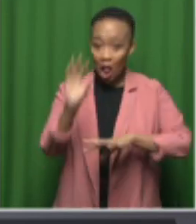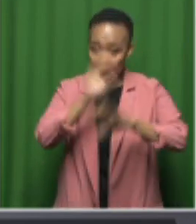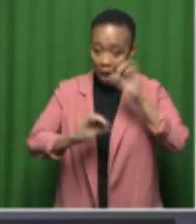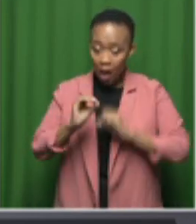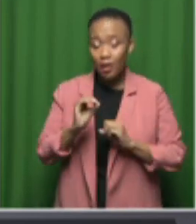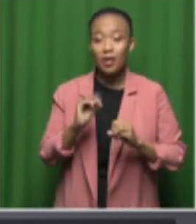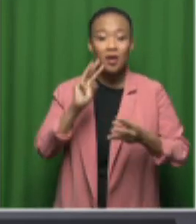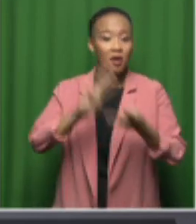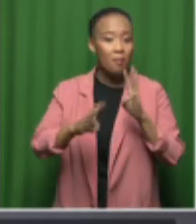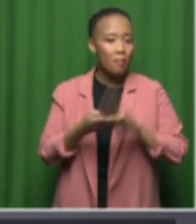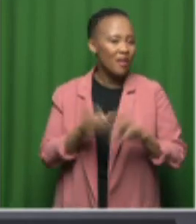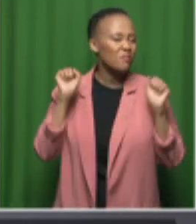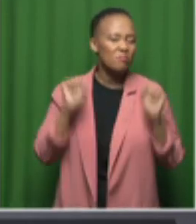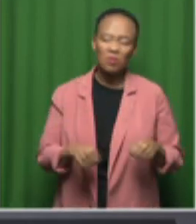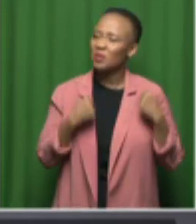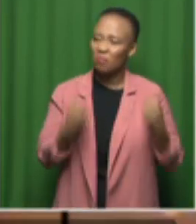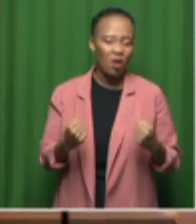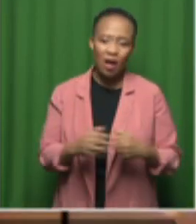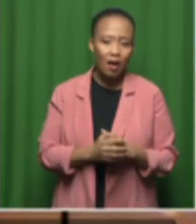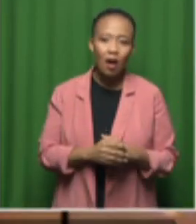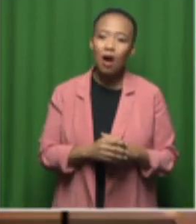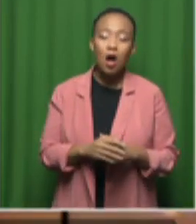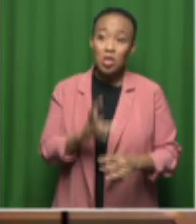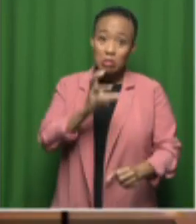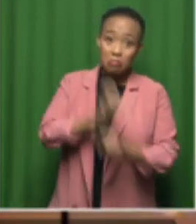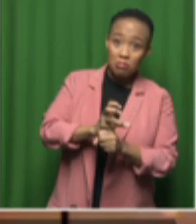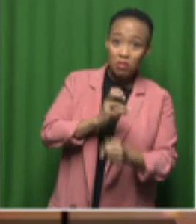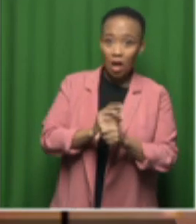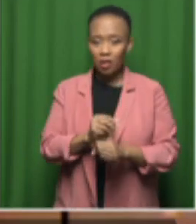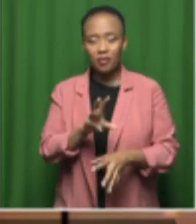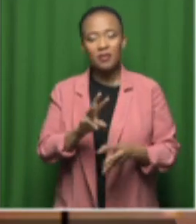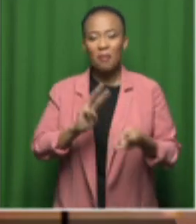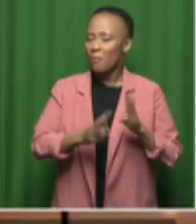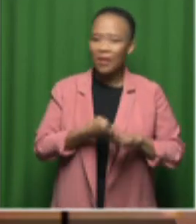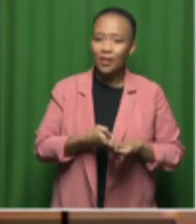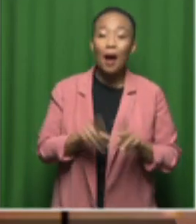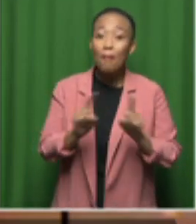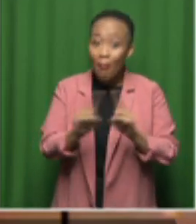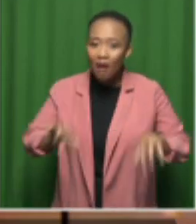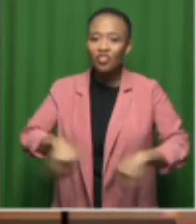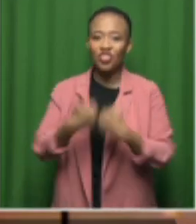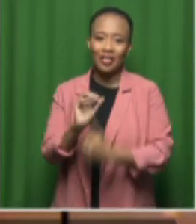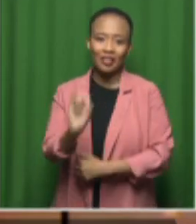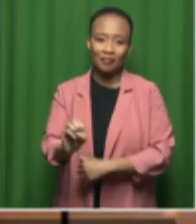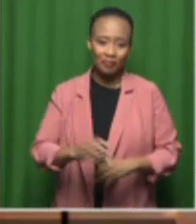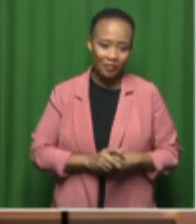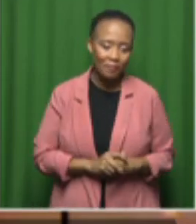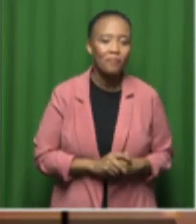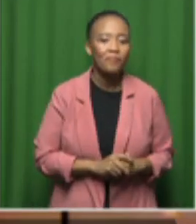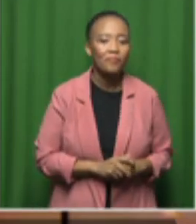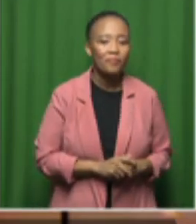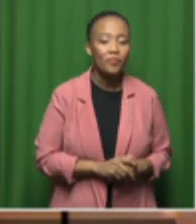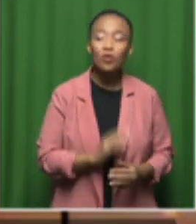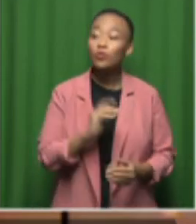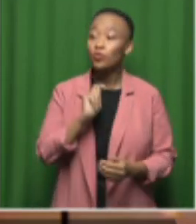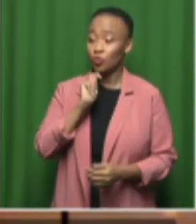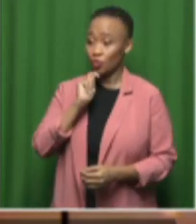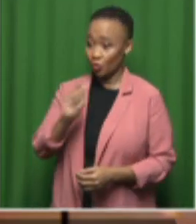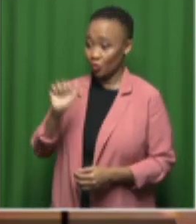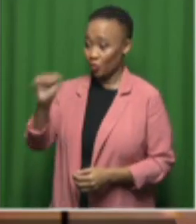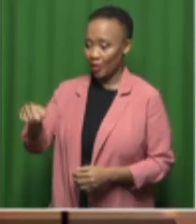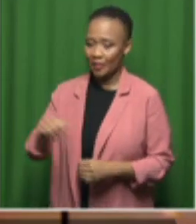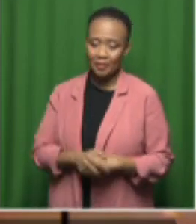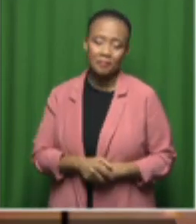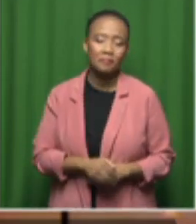It's not hard, but challenging. Exactly. And I think I've done a bit